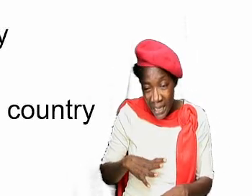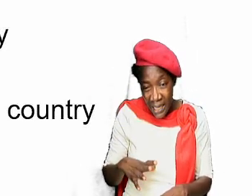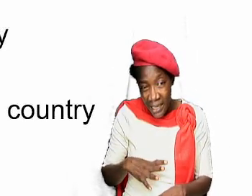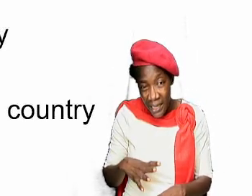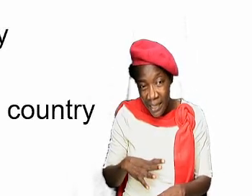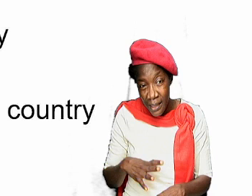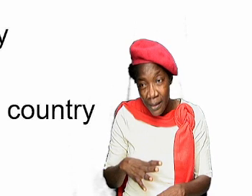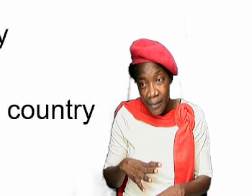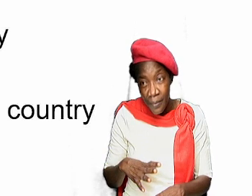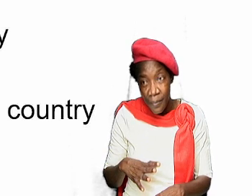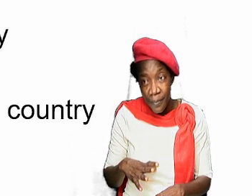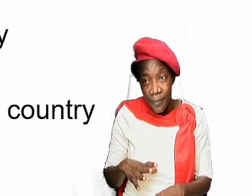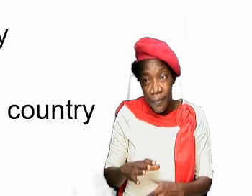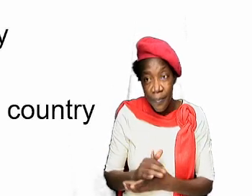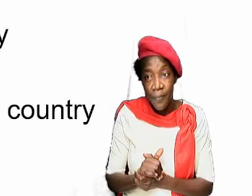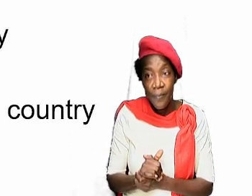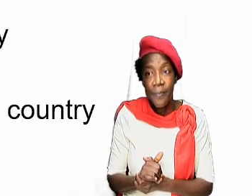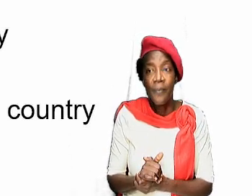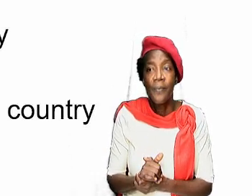We just read it.